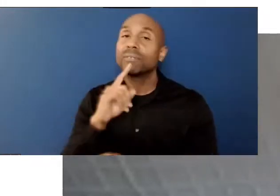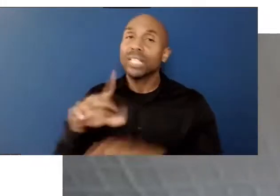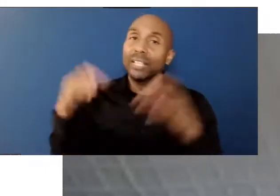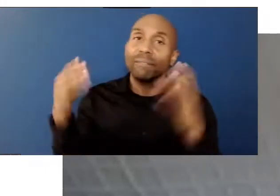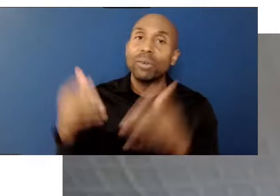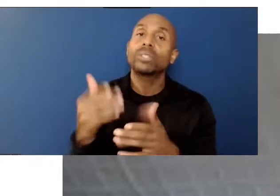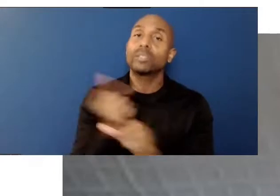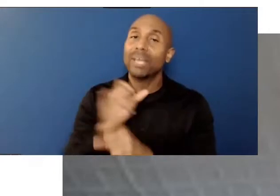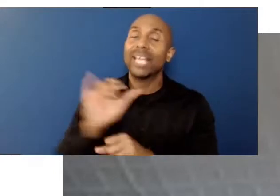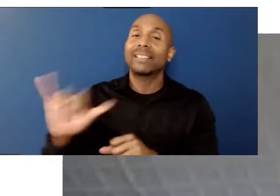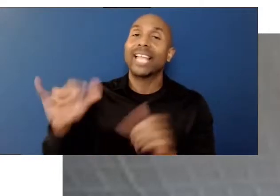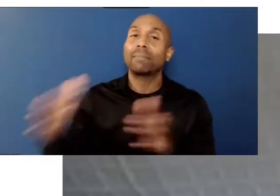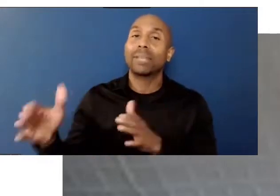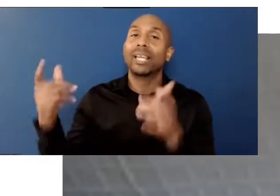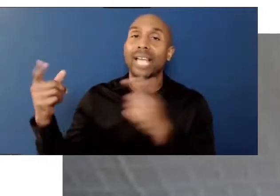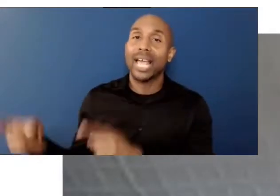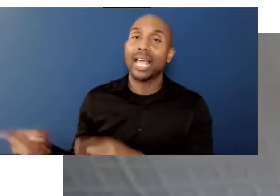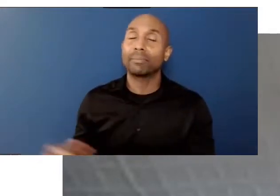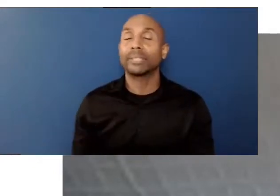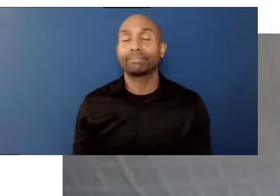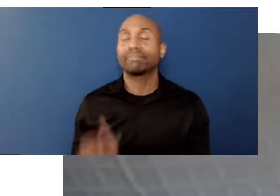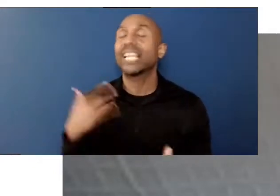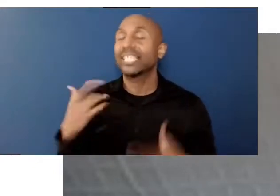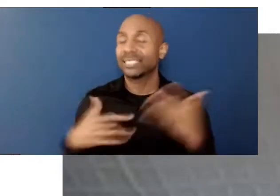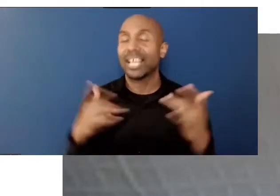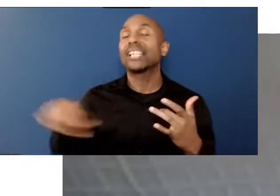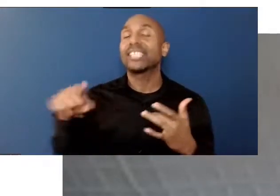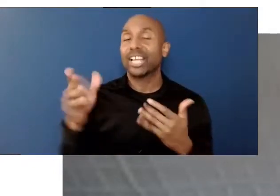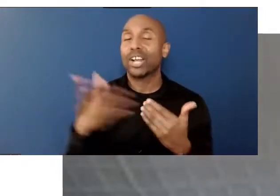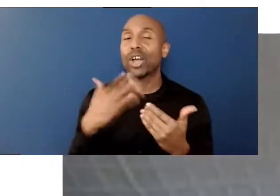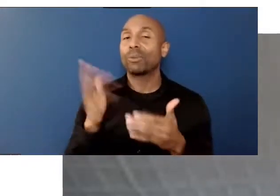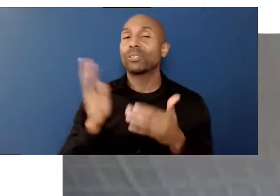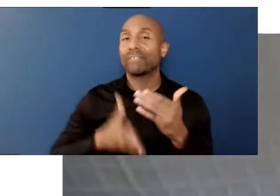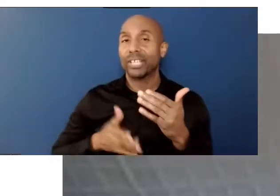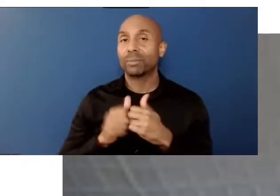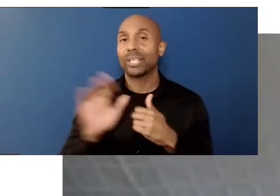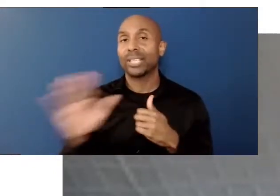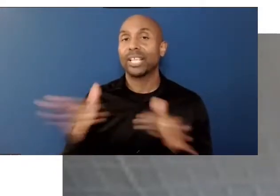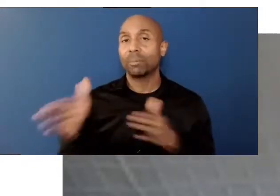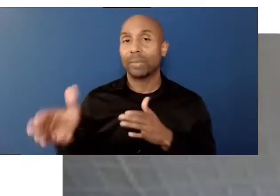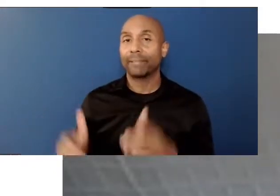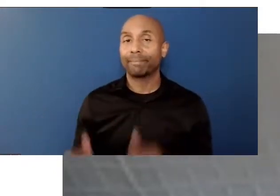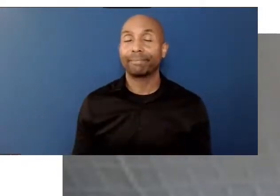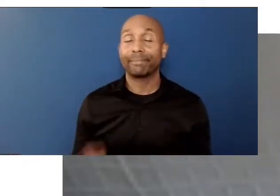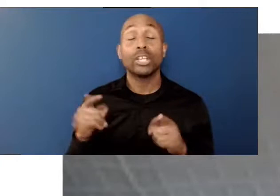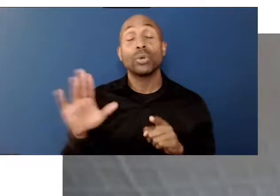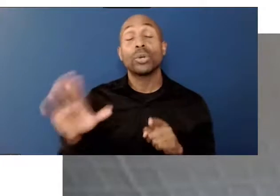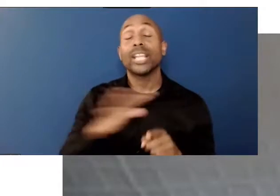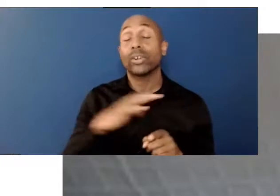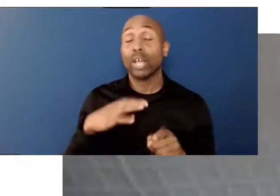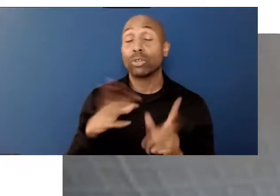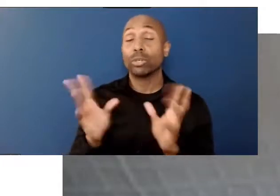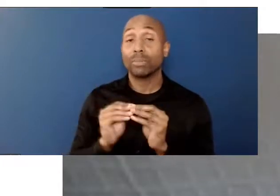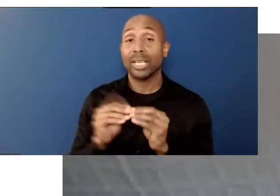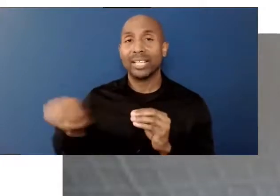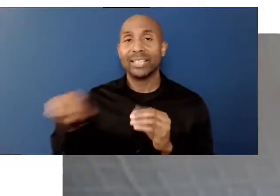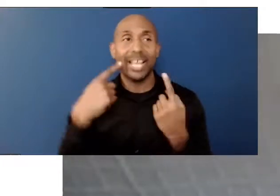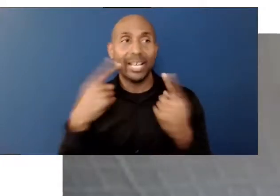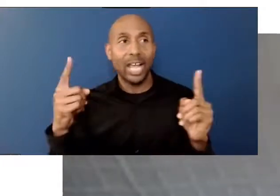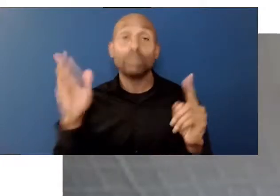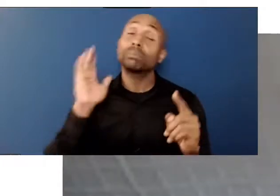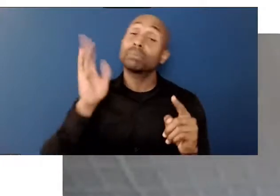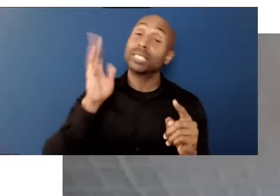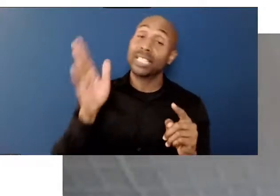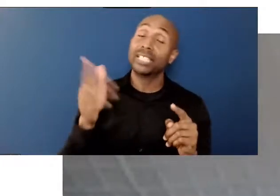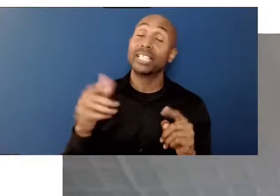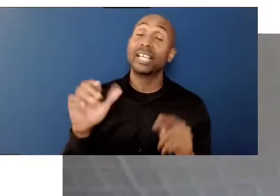So that's really exciting that they've almost, I know that during the council meeting they announced or they presented the action plan,